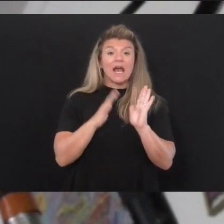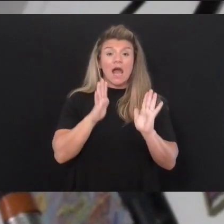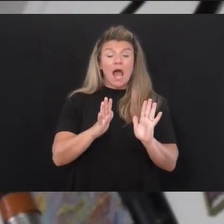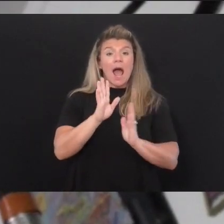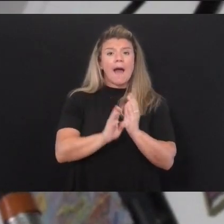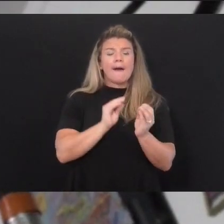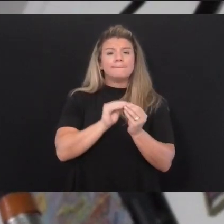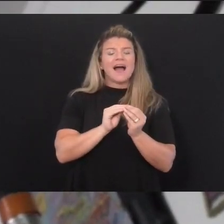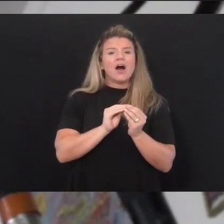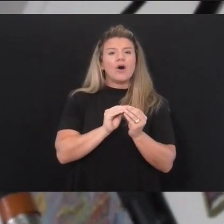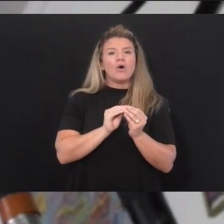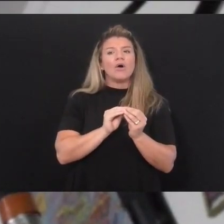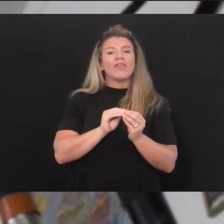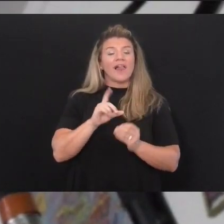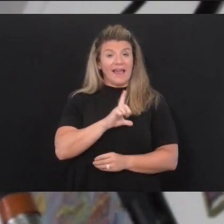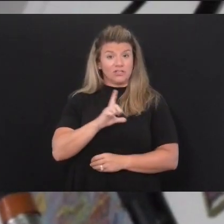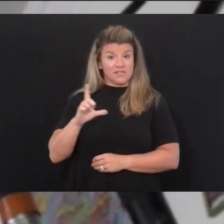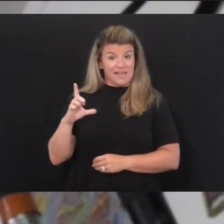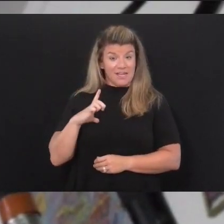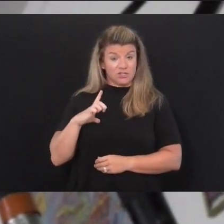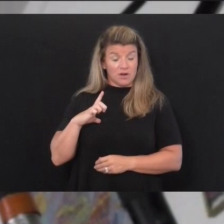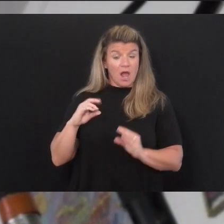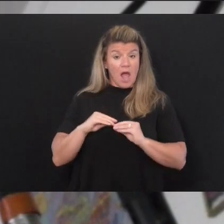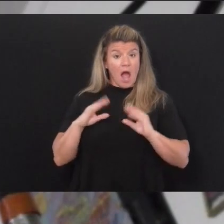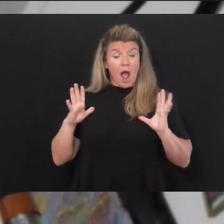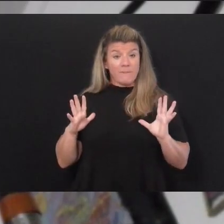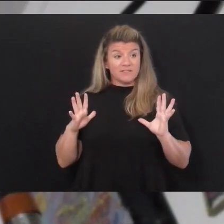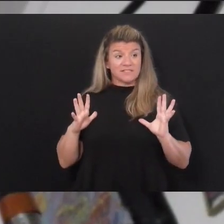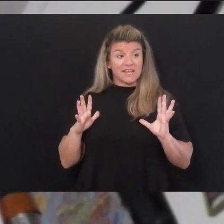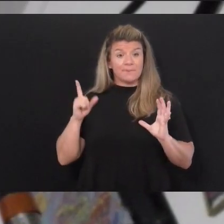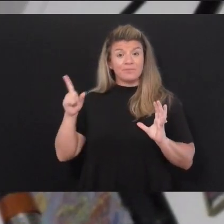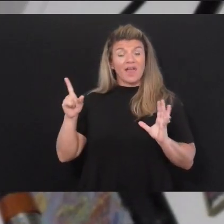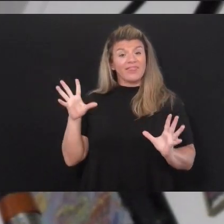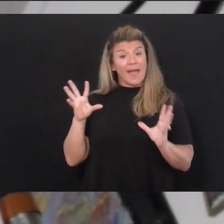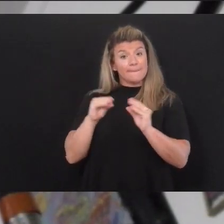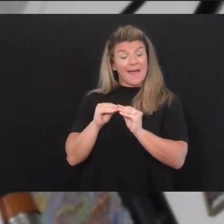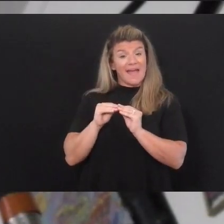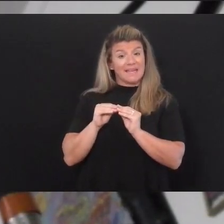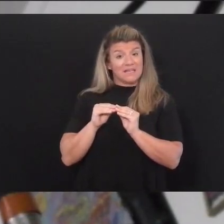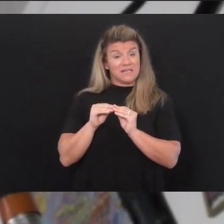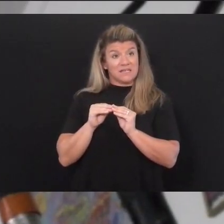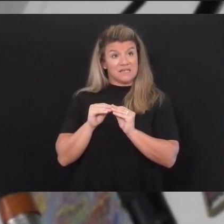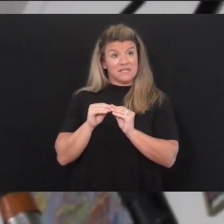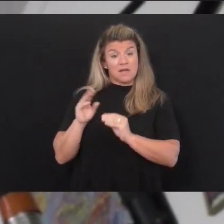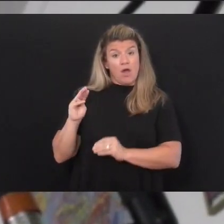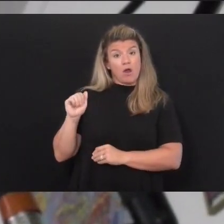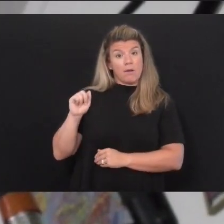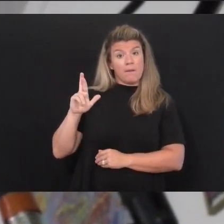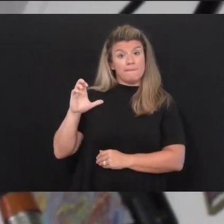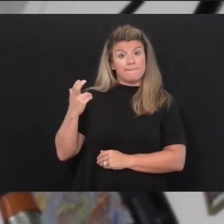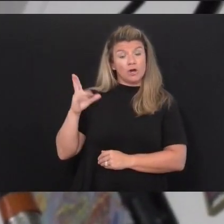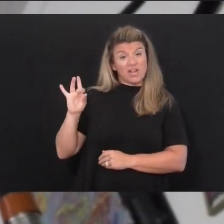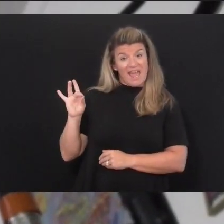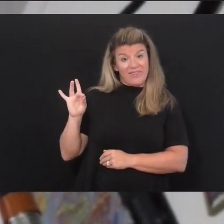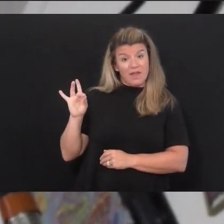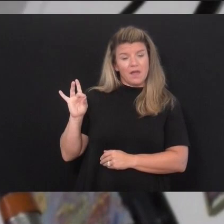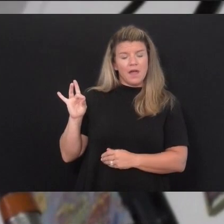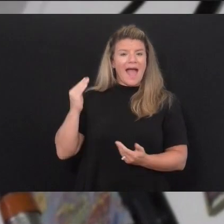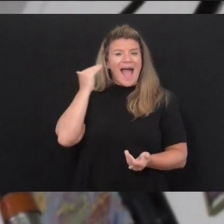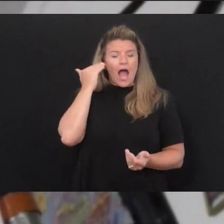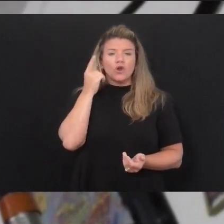want to make sure that we don't have people die because COVID is now starting to accelerate its